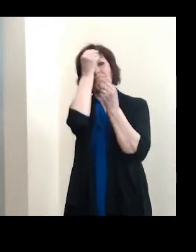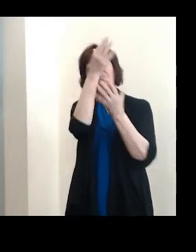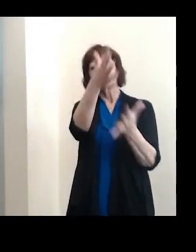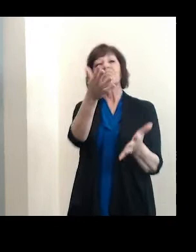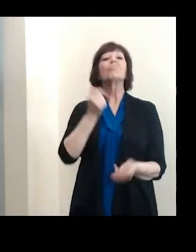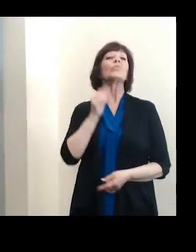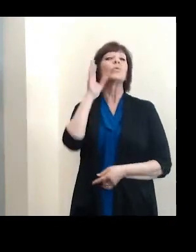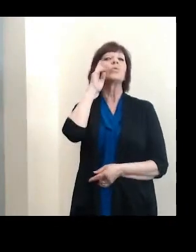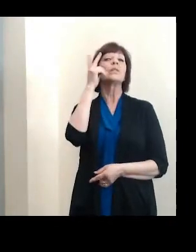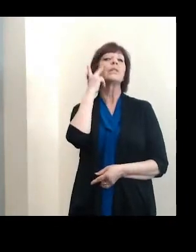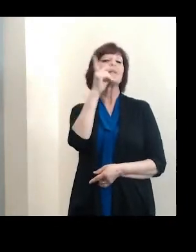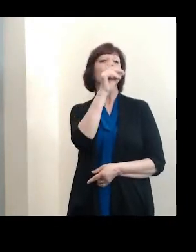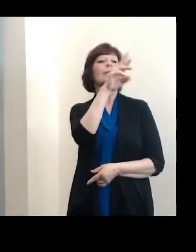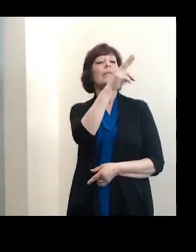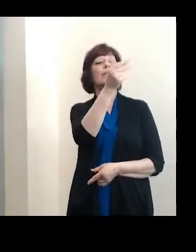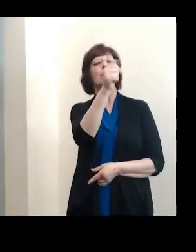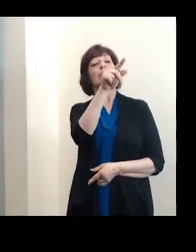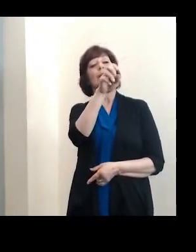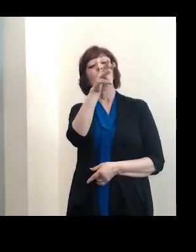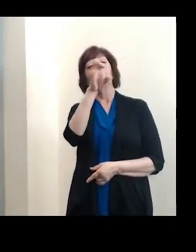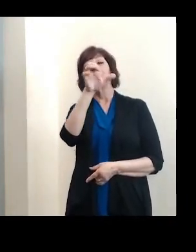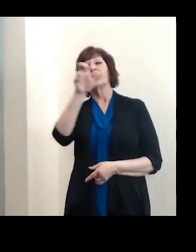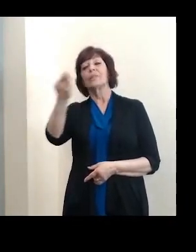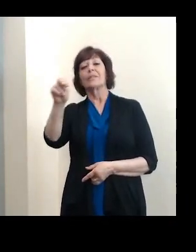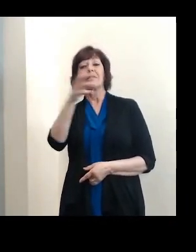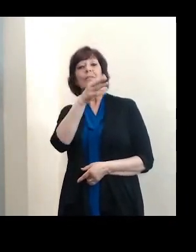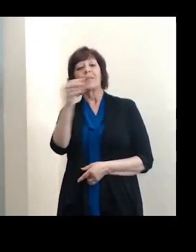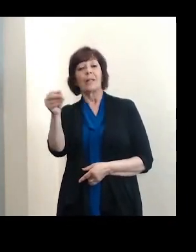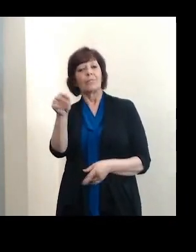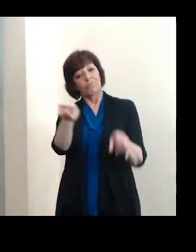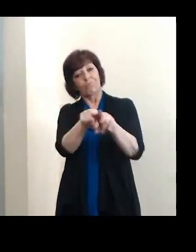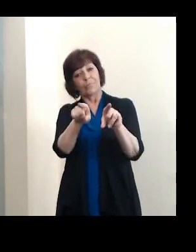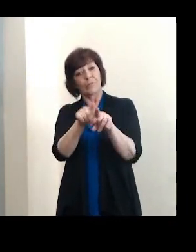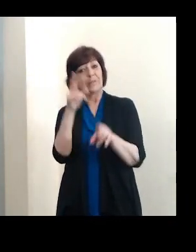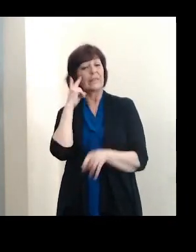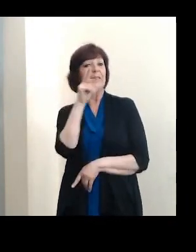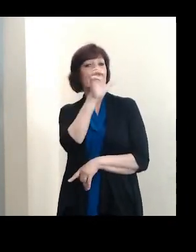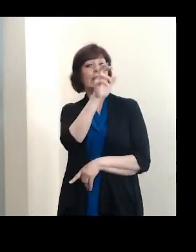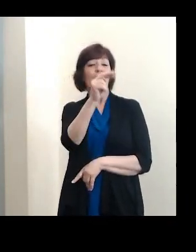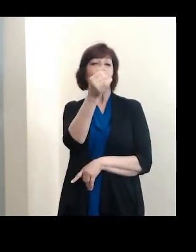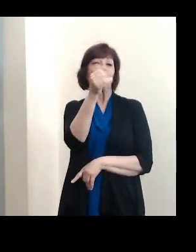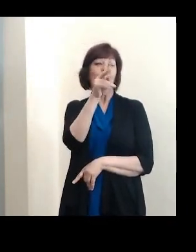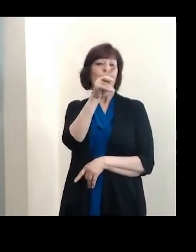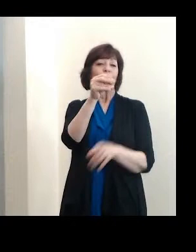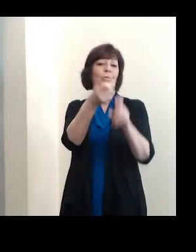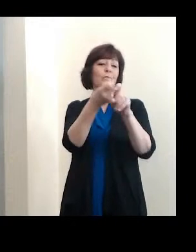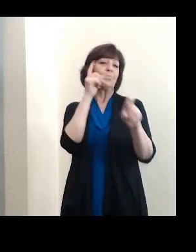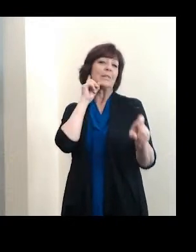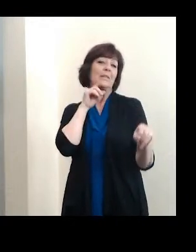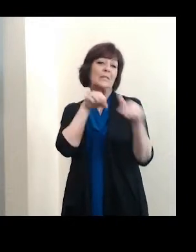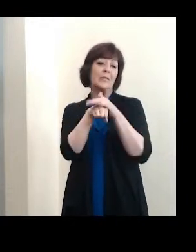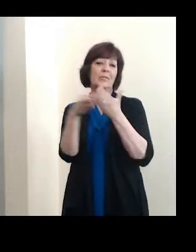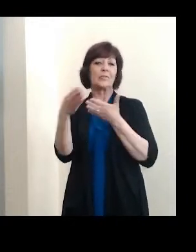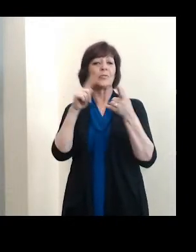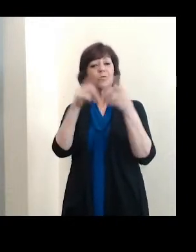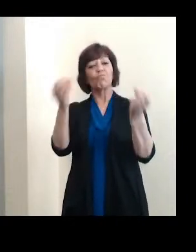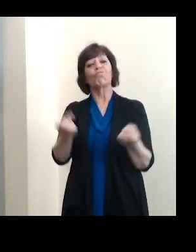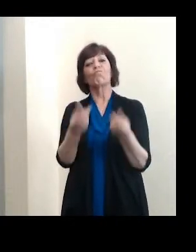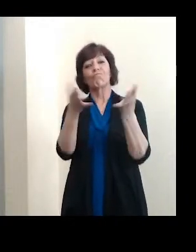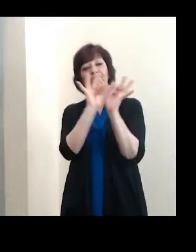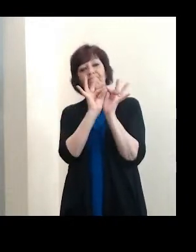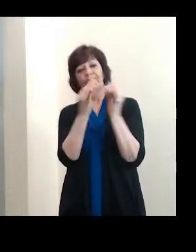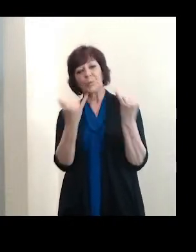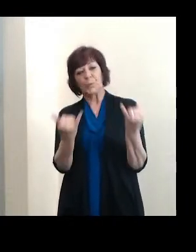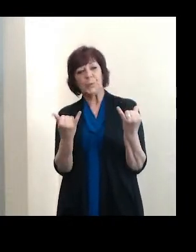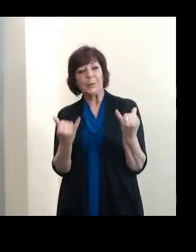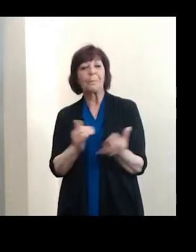from Dr. Gail Burstein, and as you are already seeing, Karen Gambino from Deaf Access Services is here to provide the American Sign Language